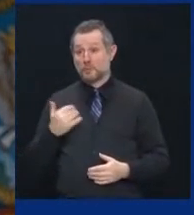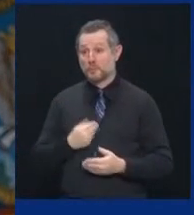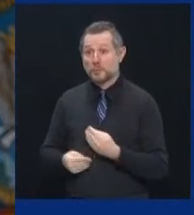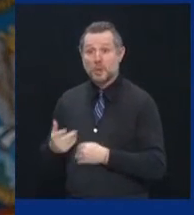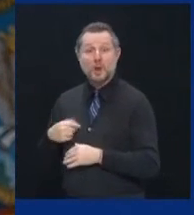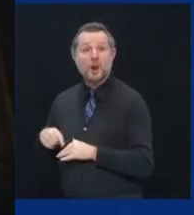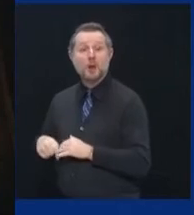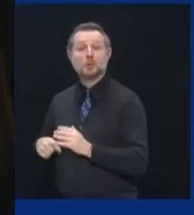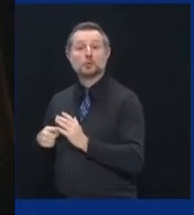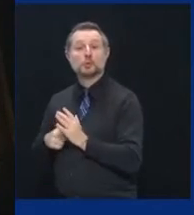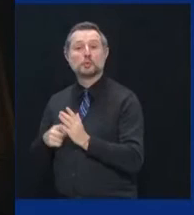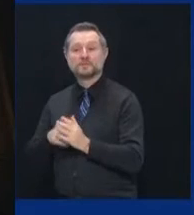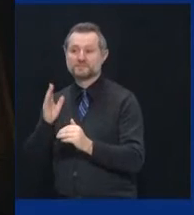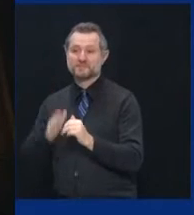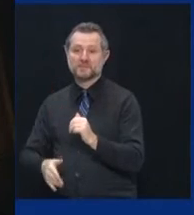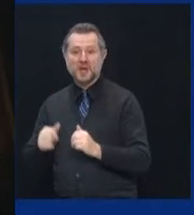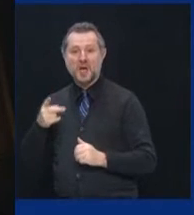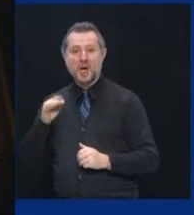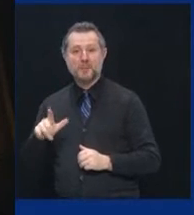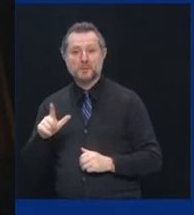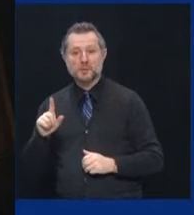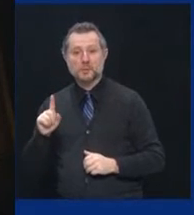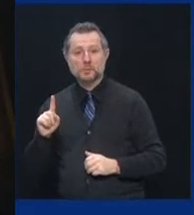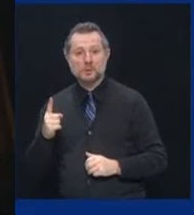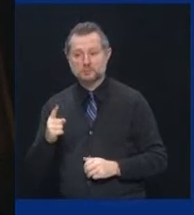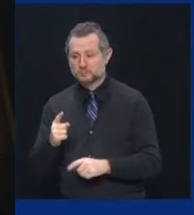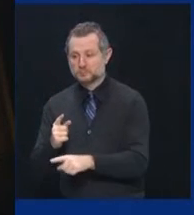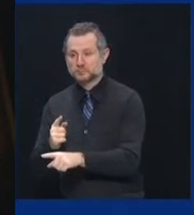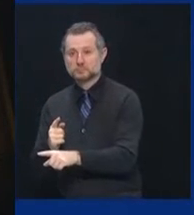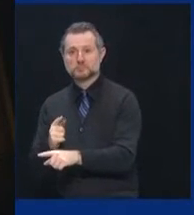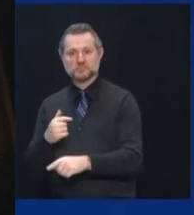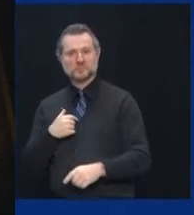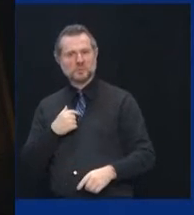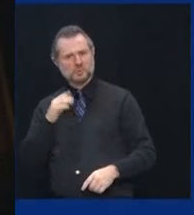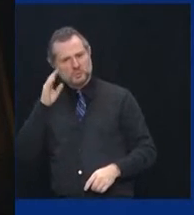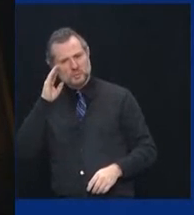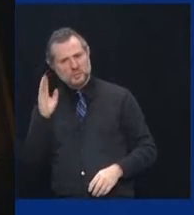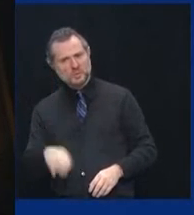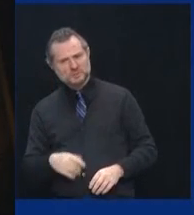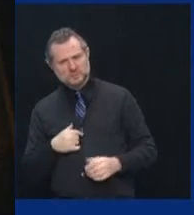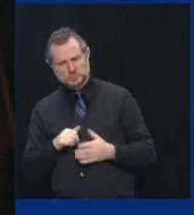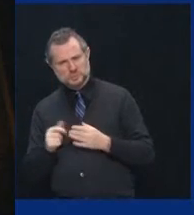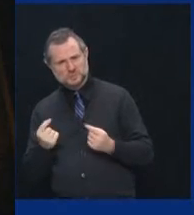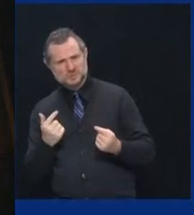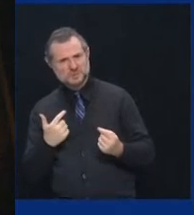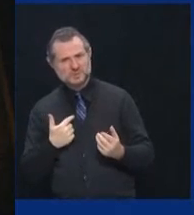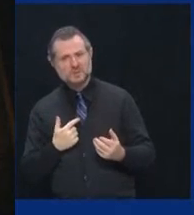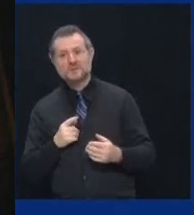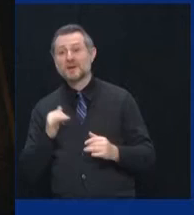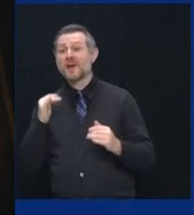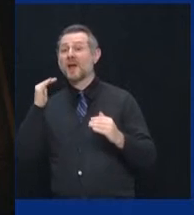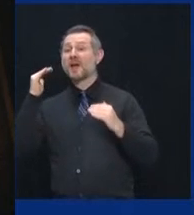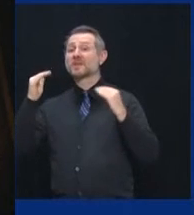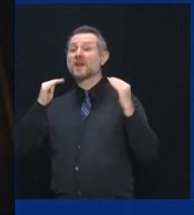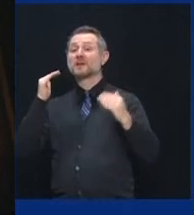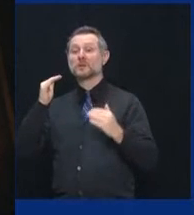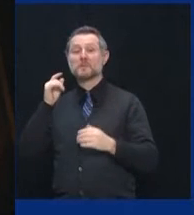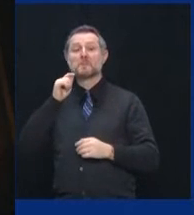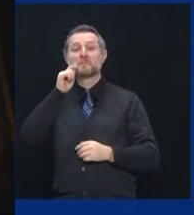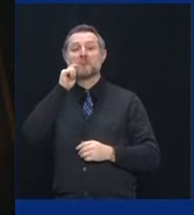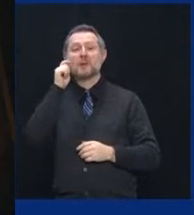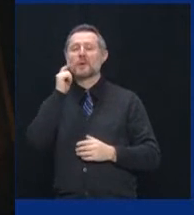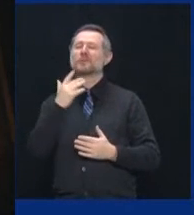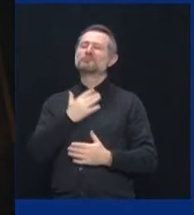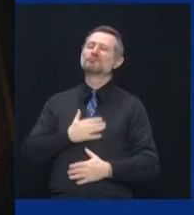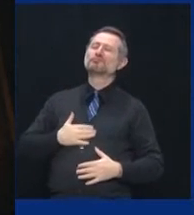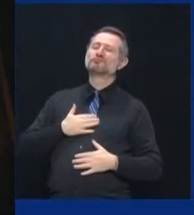April 1. Now, New York will do its part. We will legalize adult use recreational cannabis, joining 15 other